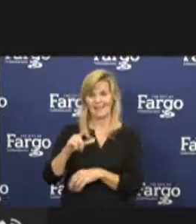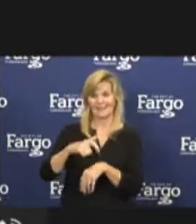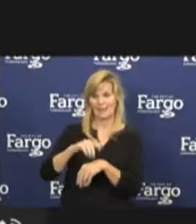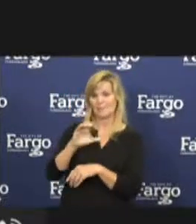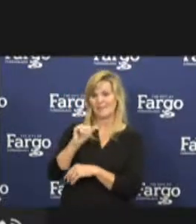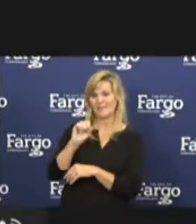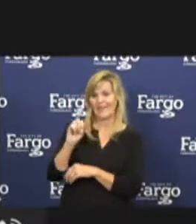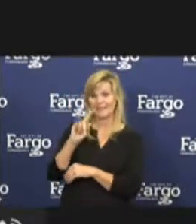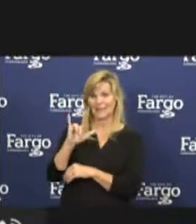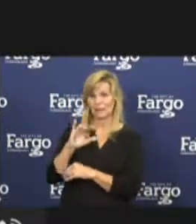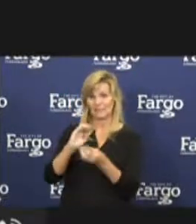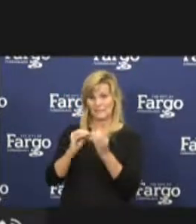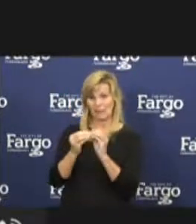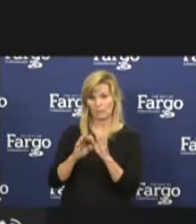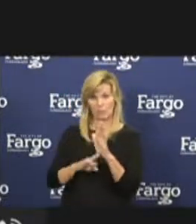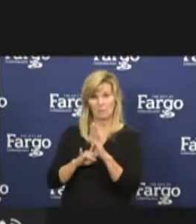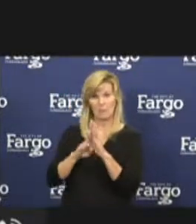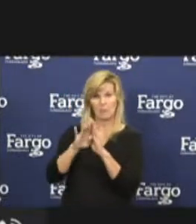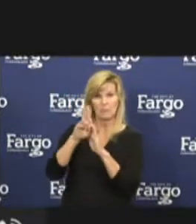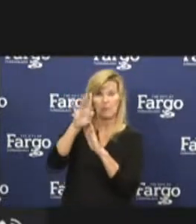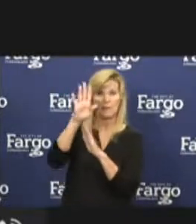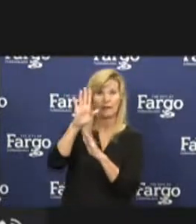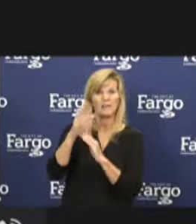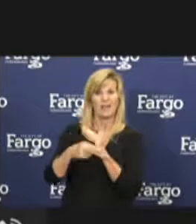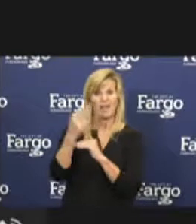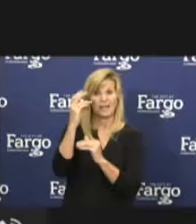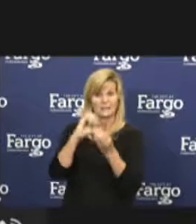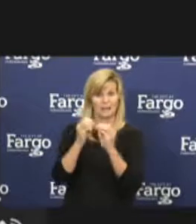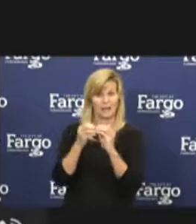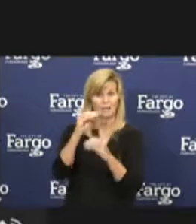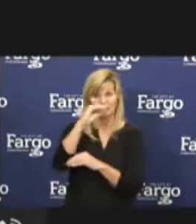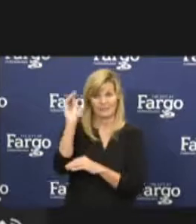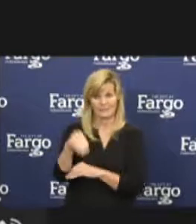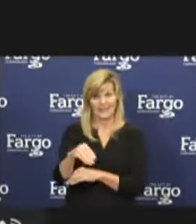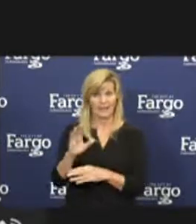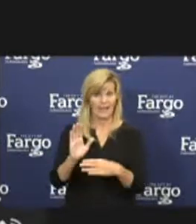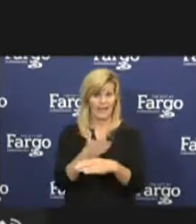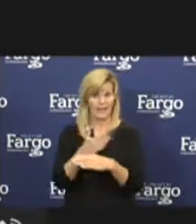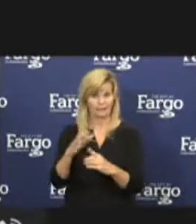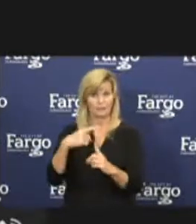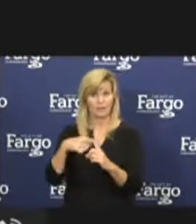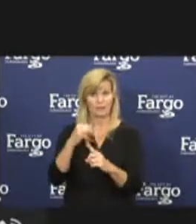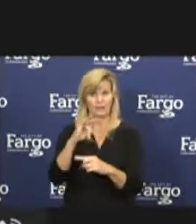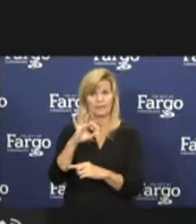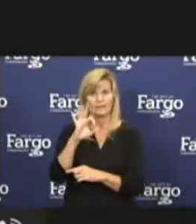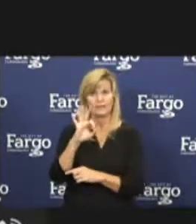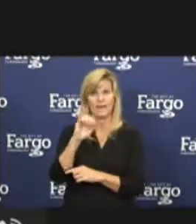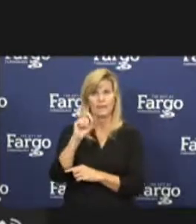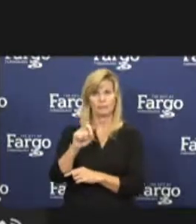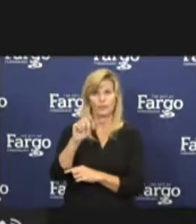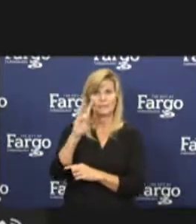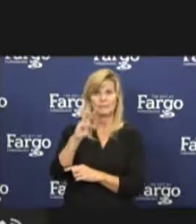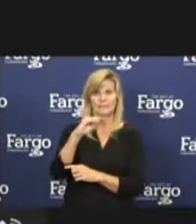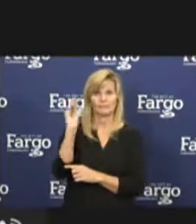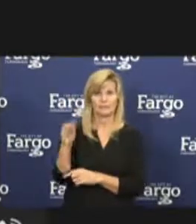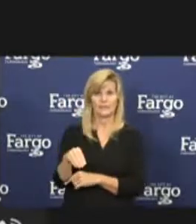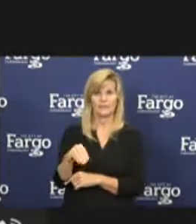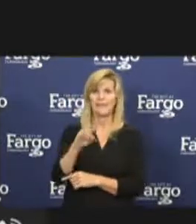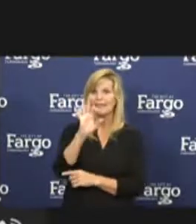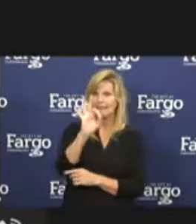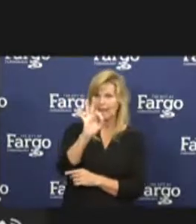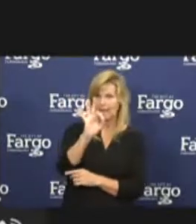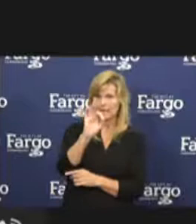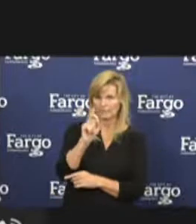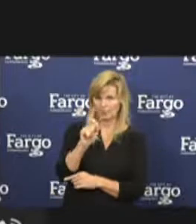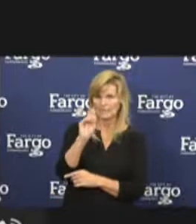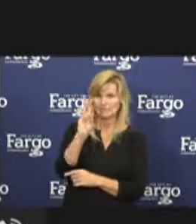the highest percentage of positive tests in the state, with an average positive rate of 9.6% for the prior